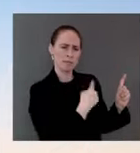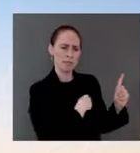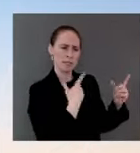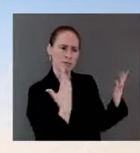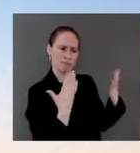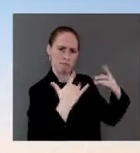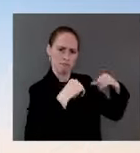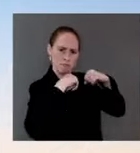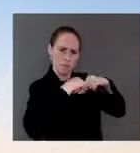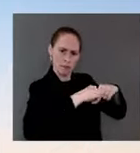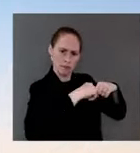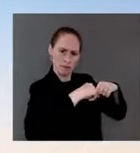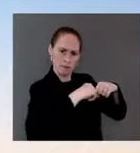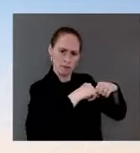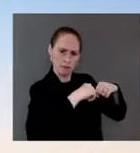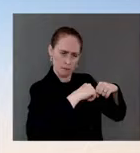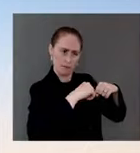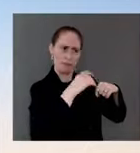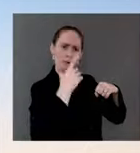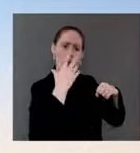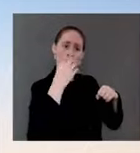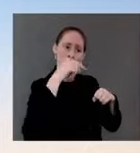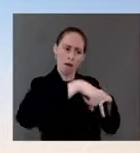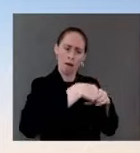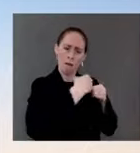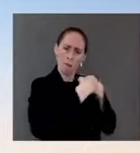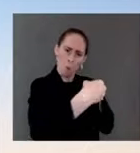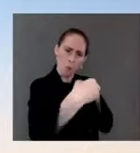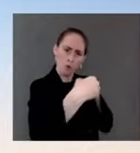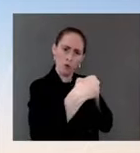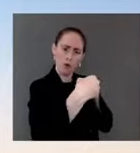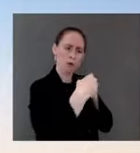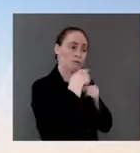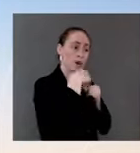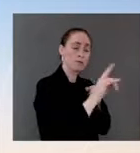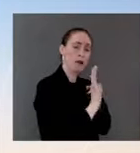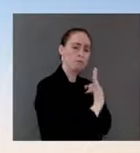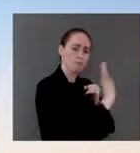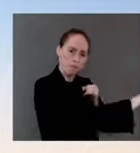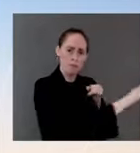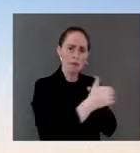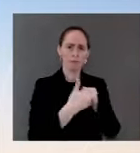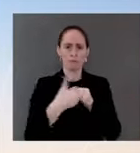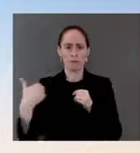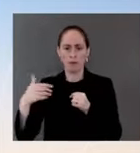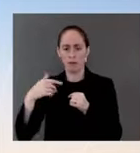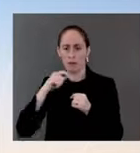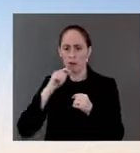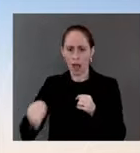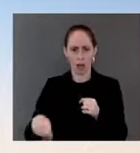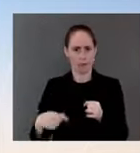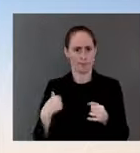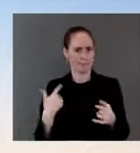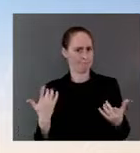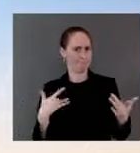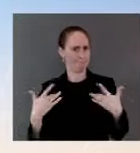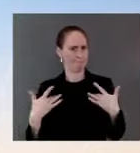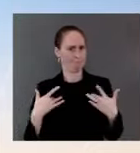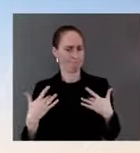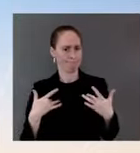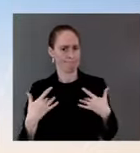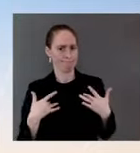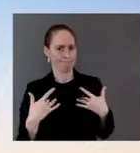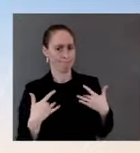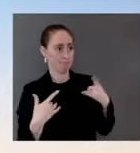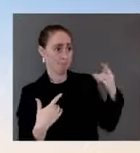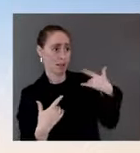Russia can raise their concerns. We can raise ours. Europeans can raise their concerns. That's the whole point of having a dialogue and a discussion. While I don't have an update on what